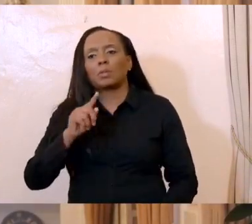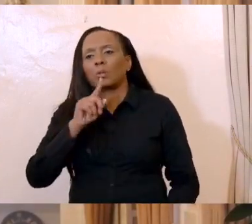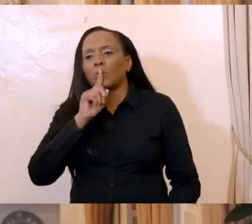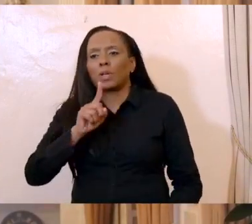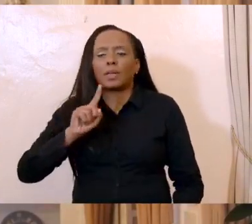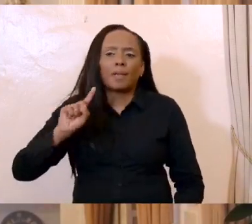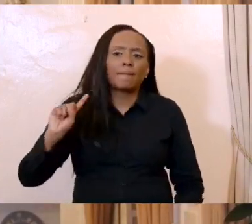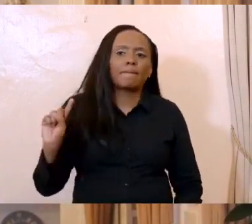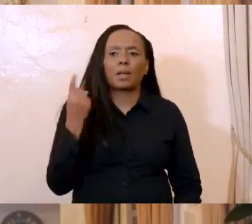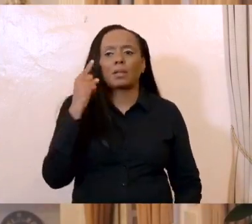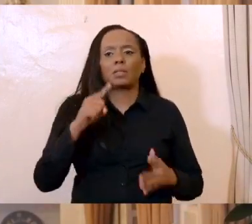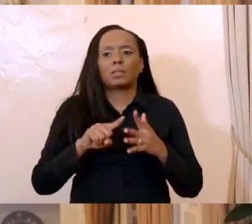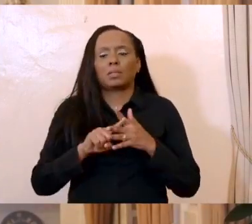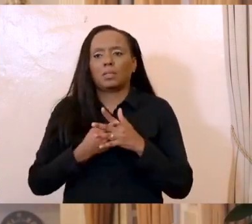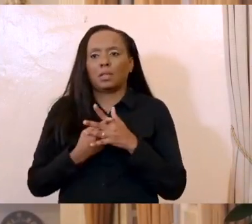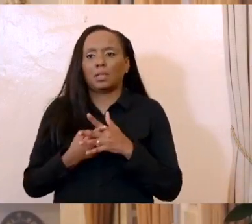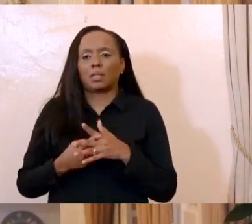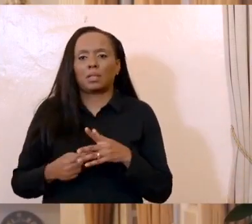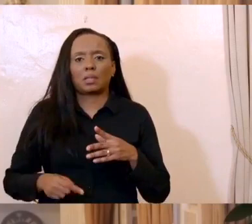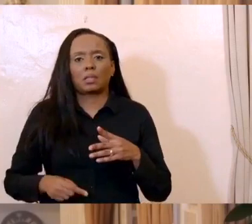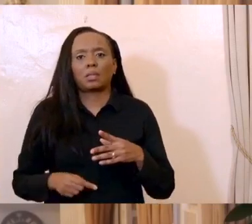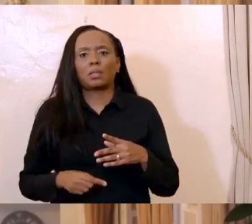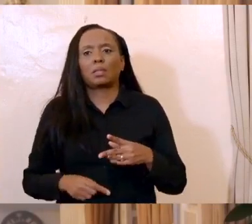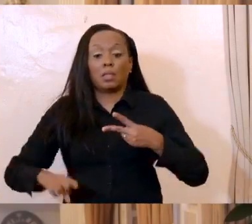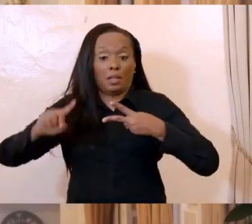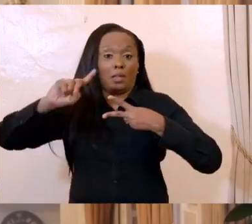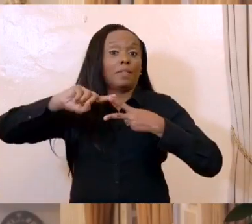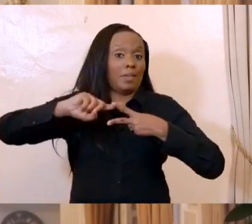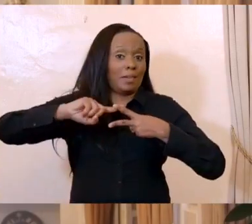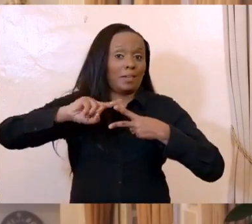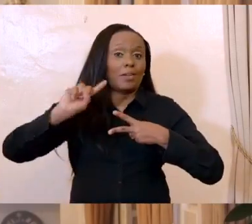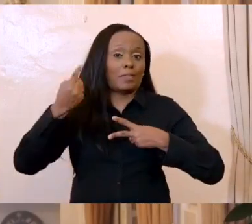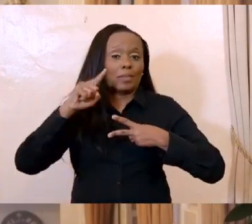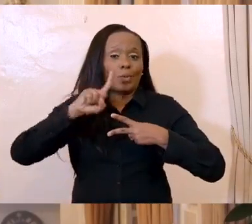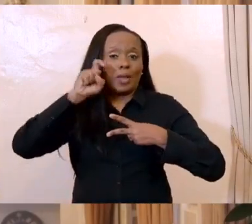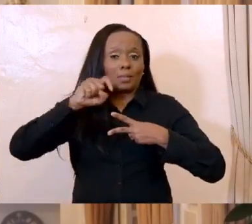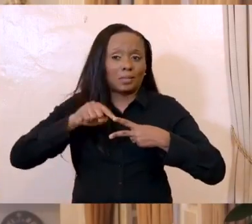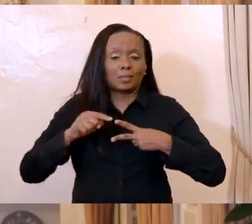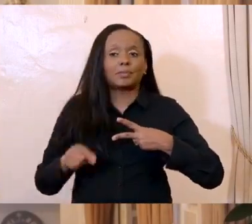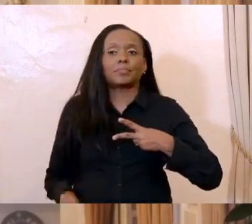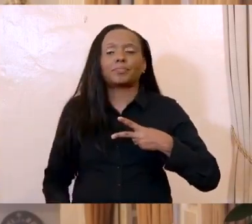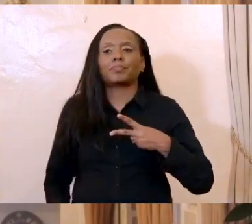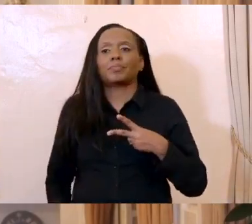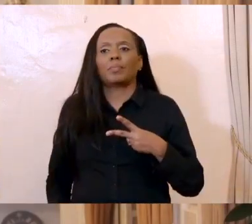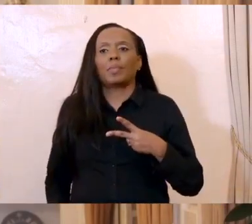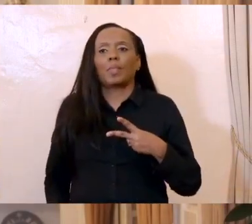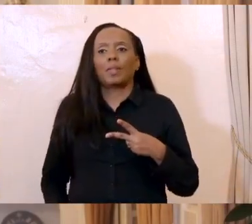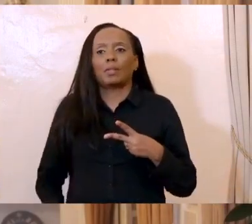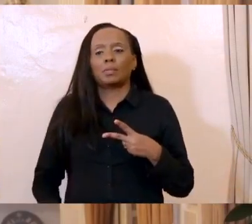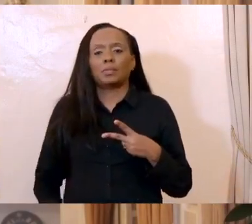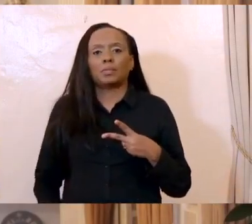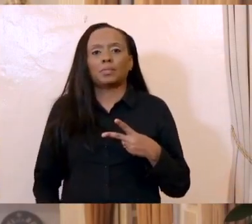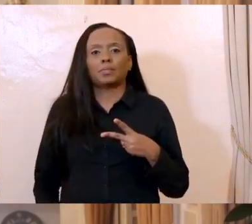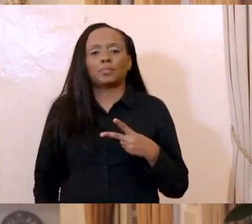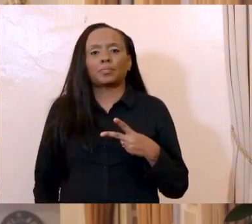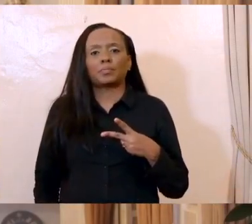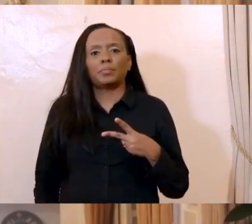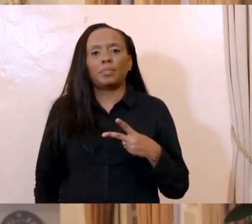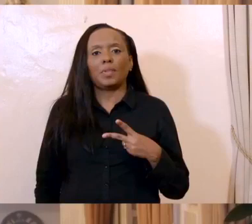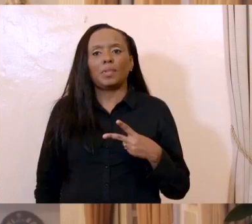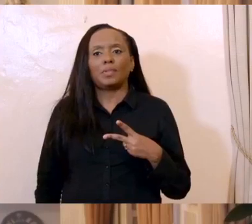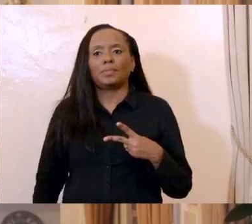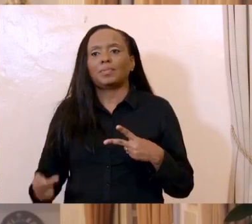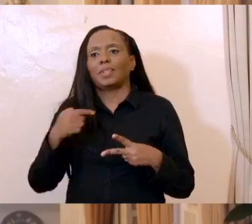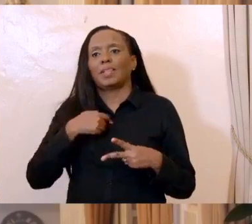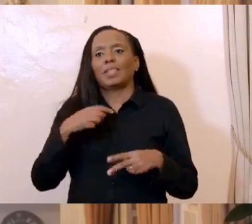process. Okay, and your first question, you would understand and appreciate that I'm the